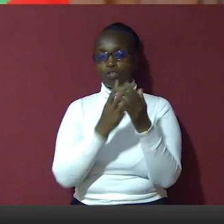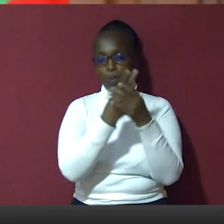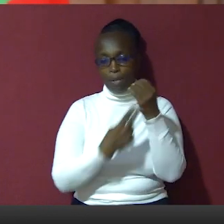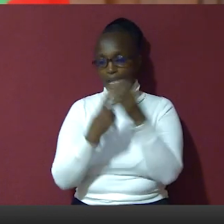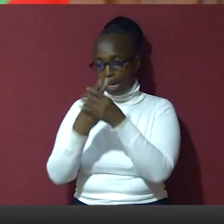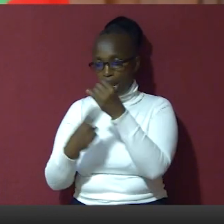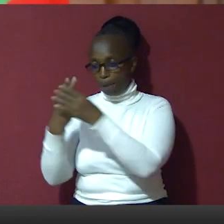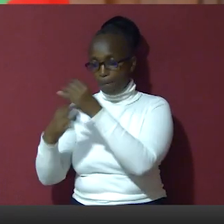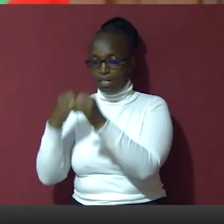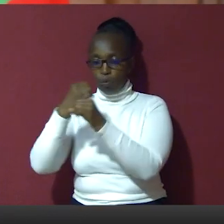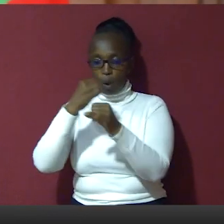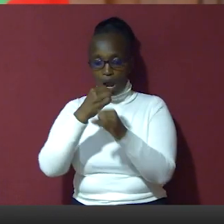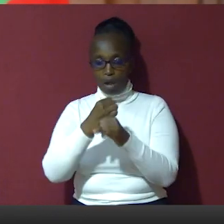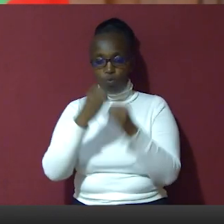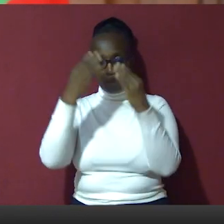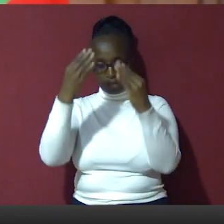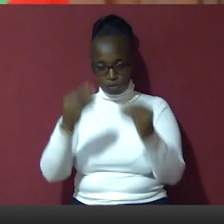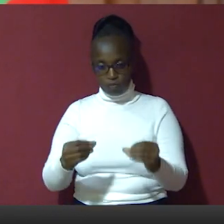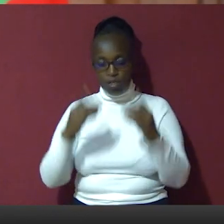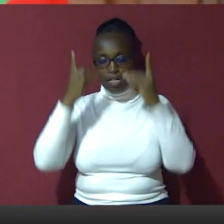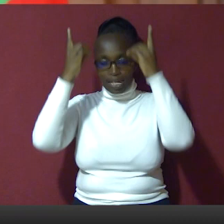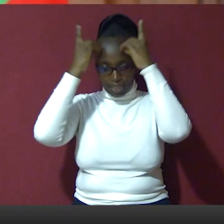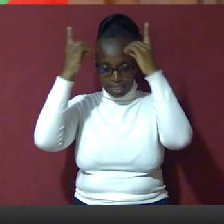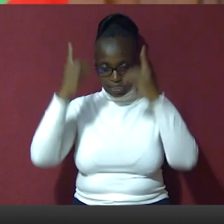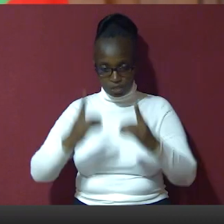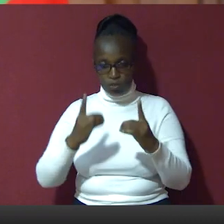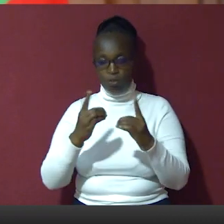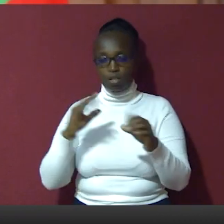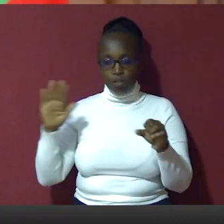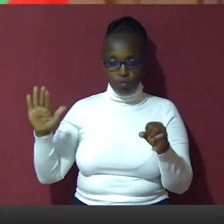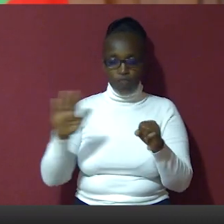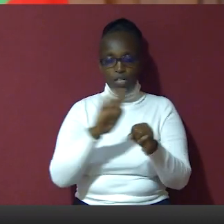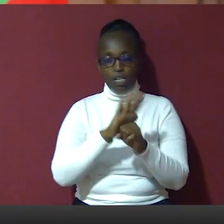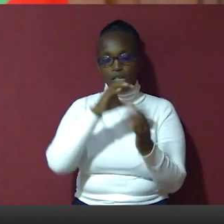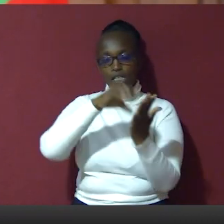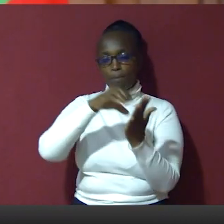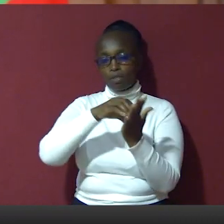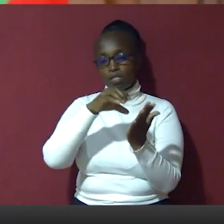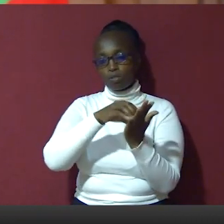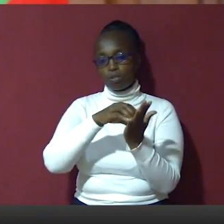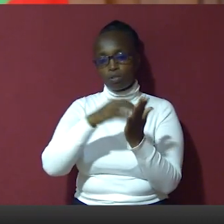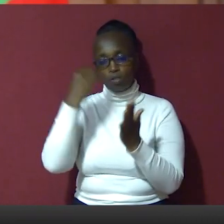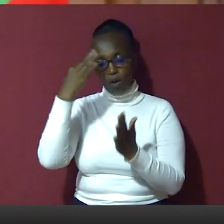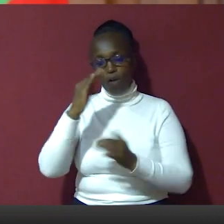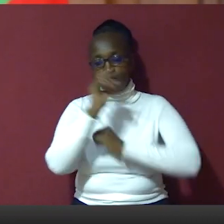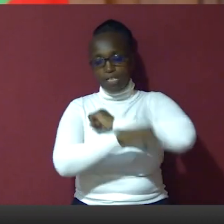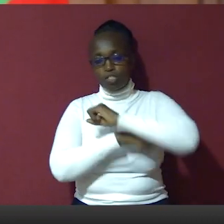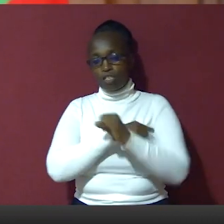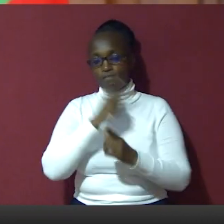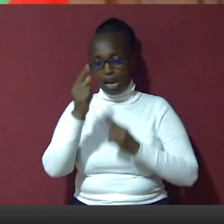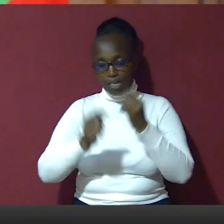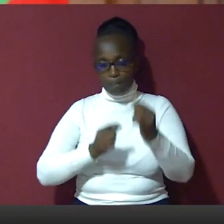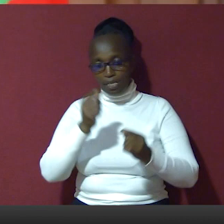duplicating functions will be dissolved. The decision to fill the position of